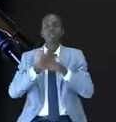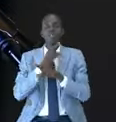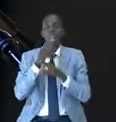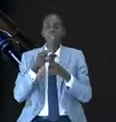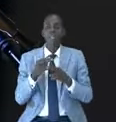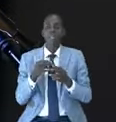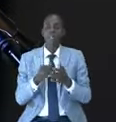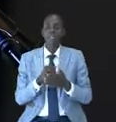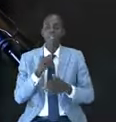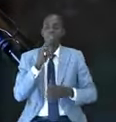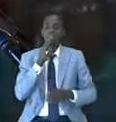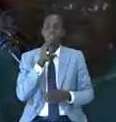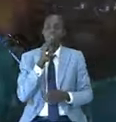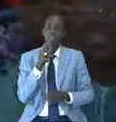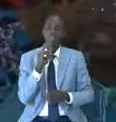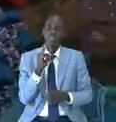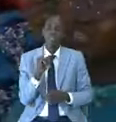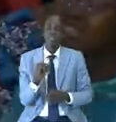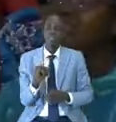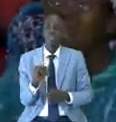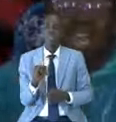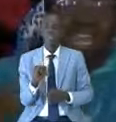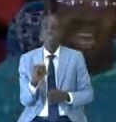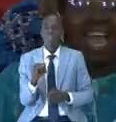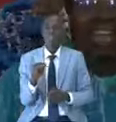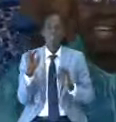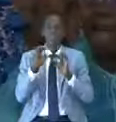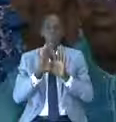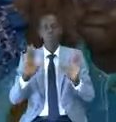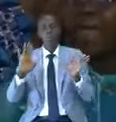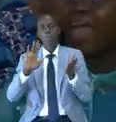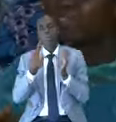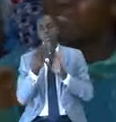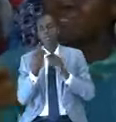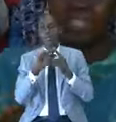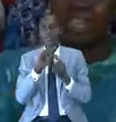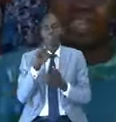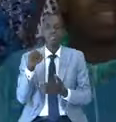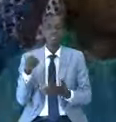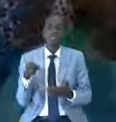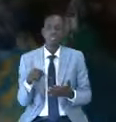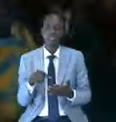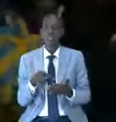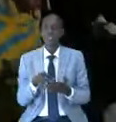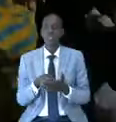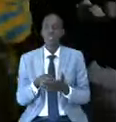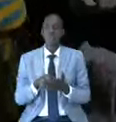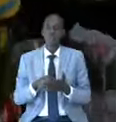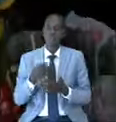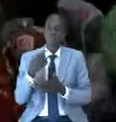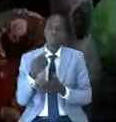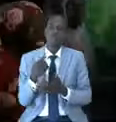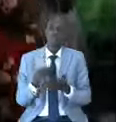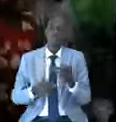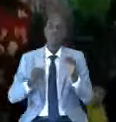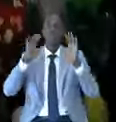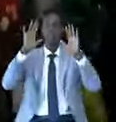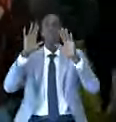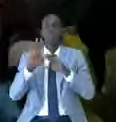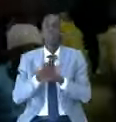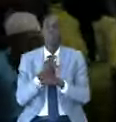wonderful name it is. Nothing compares to this. Oh God. What a